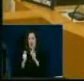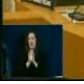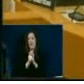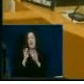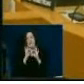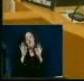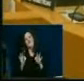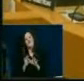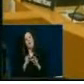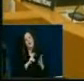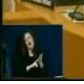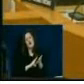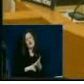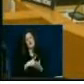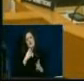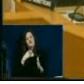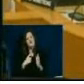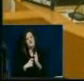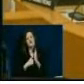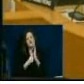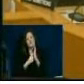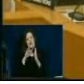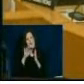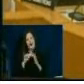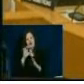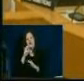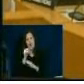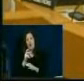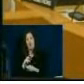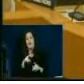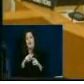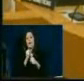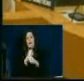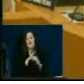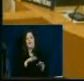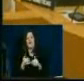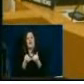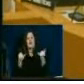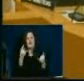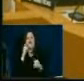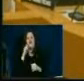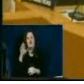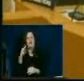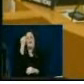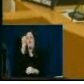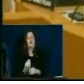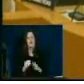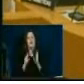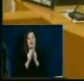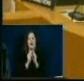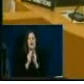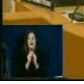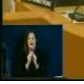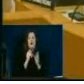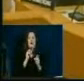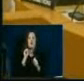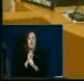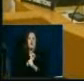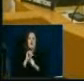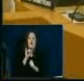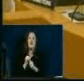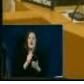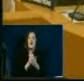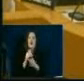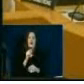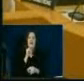form contract because we're required to by the charter to make the deadline for their Monday meeting. And we worked on that through